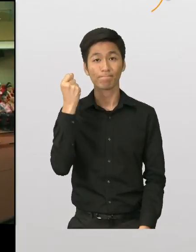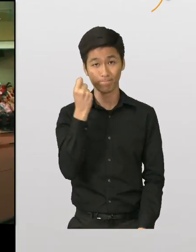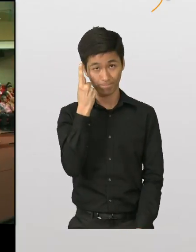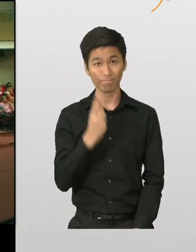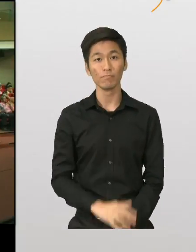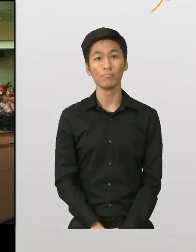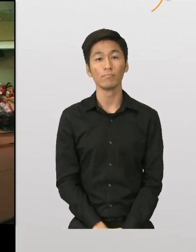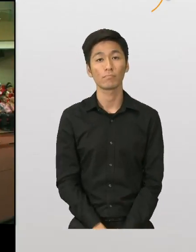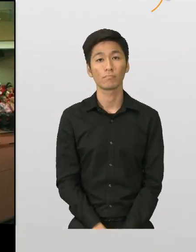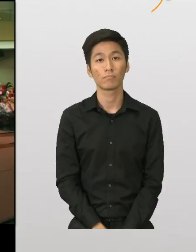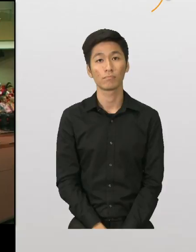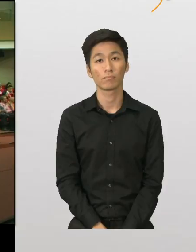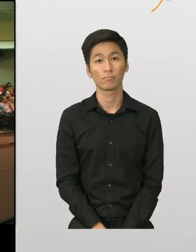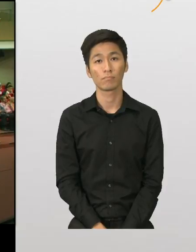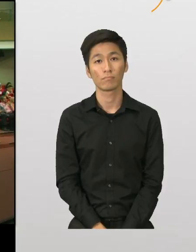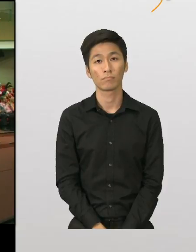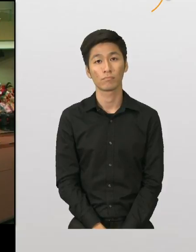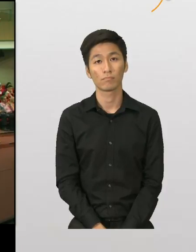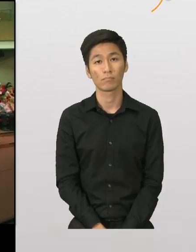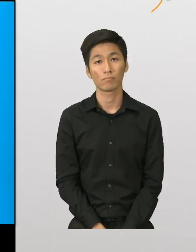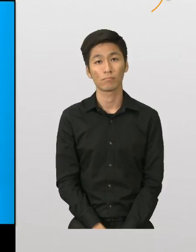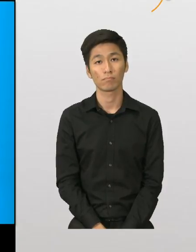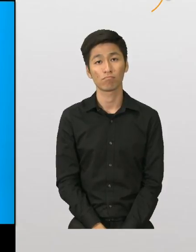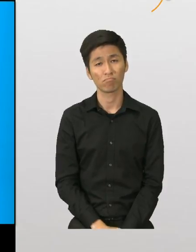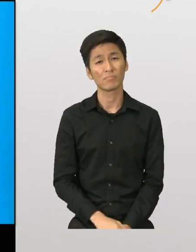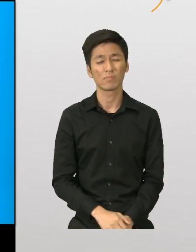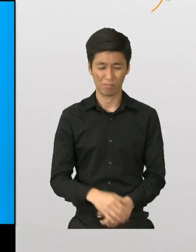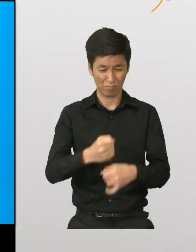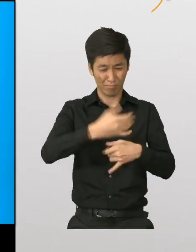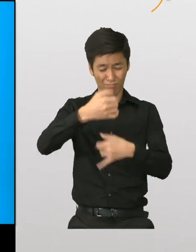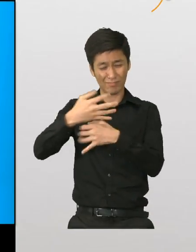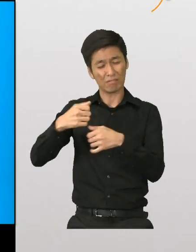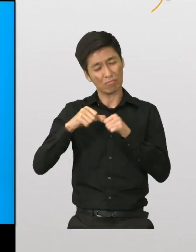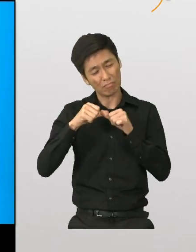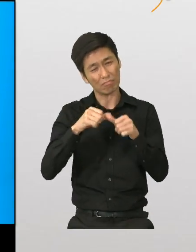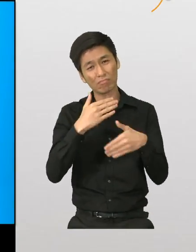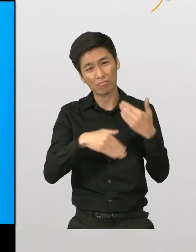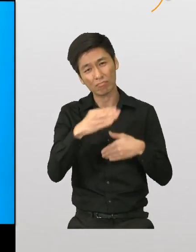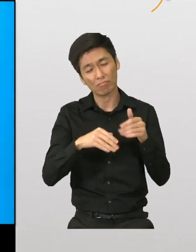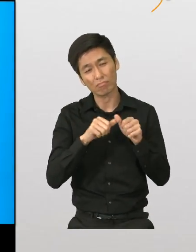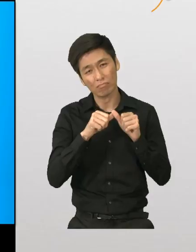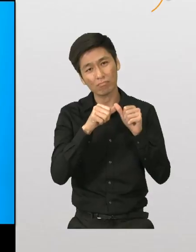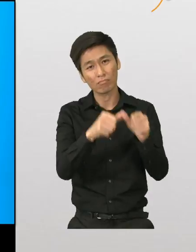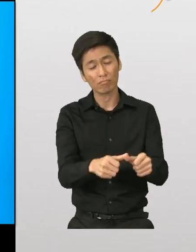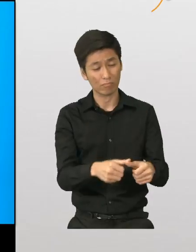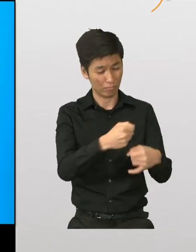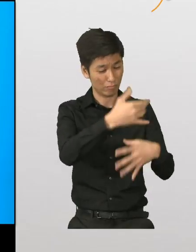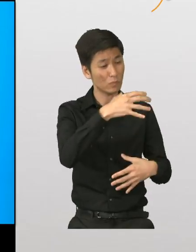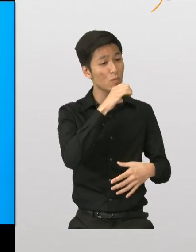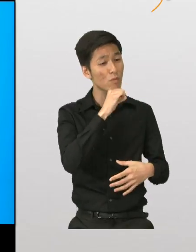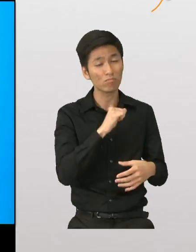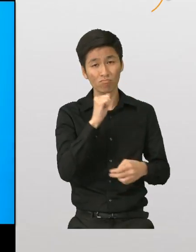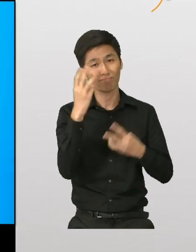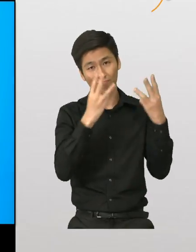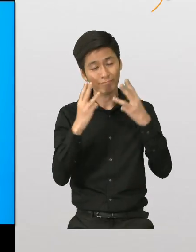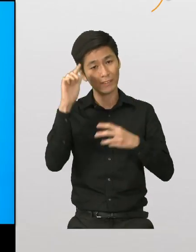There are still many decades before the first HDB leases expire. As the flats grow older, the government will help you to keep them in